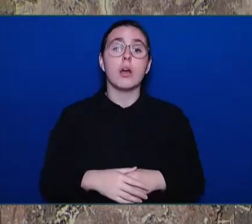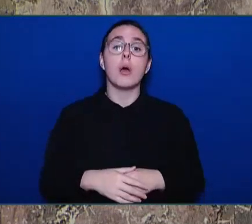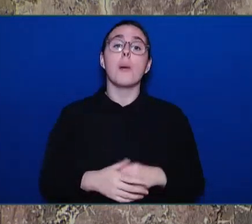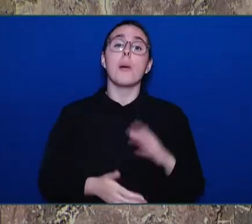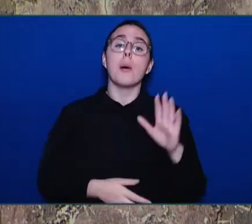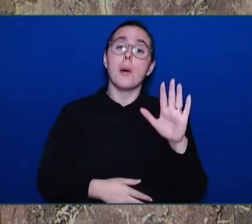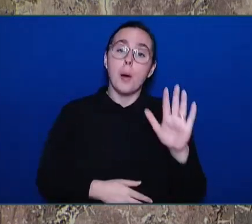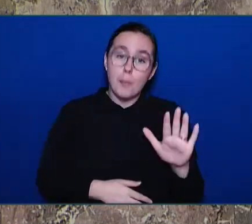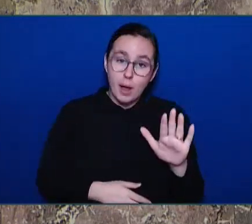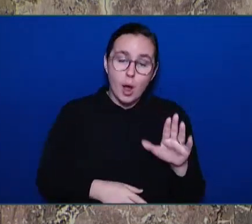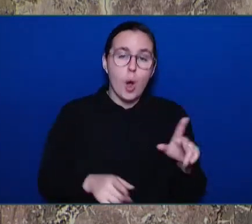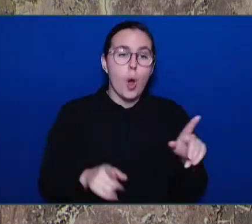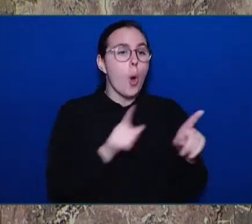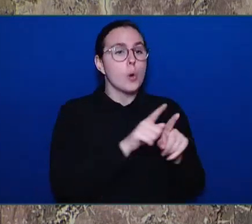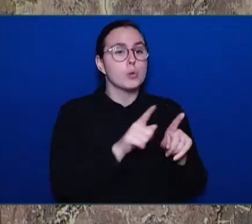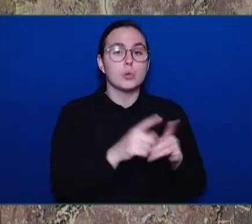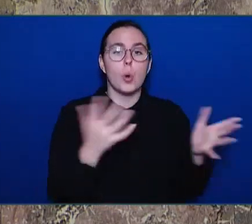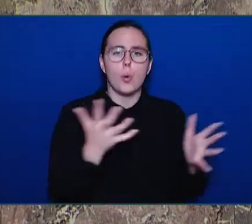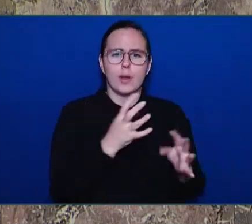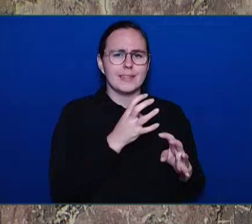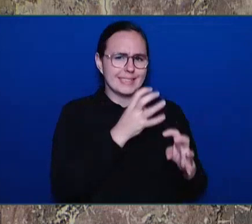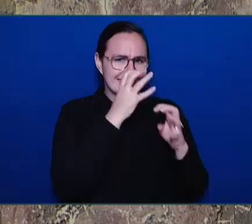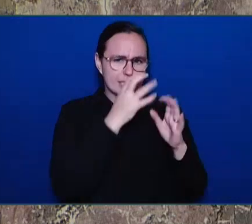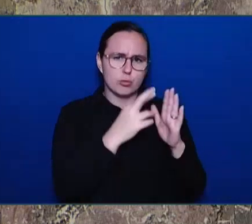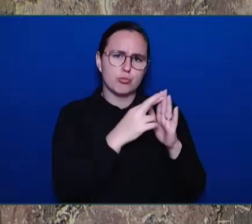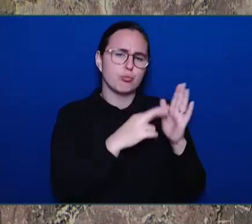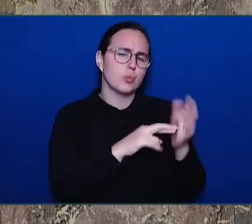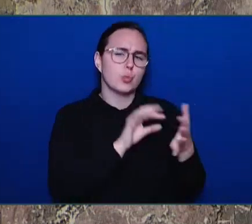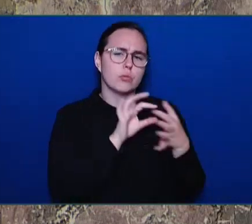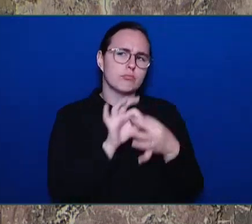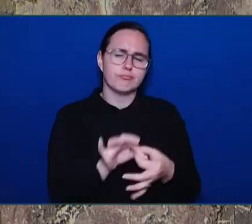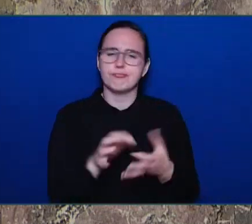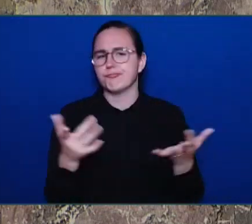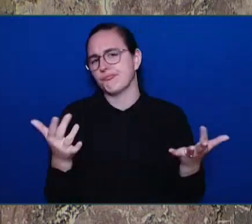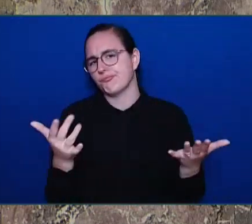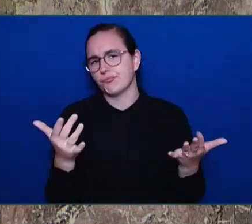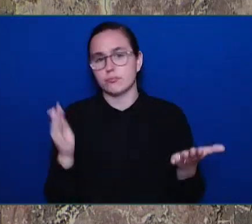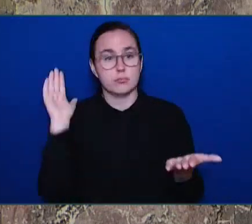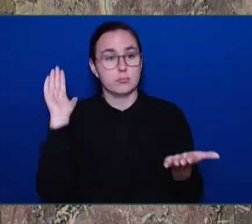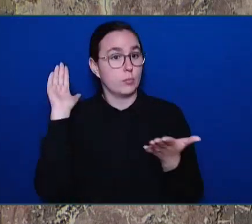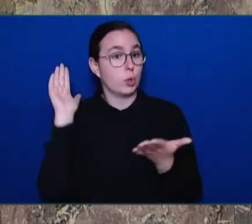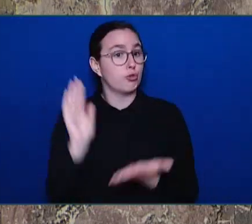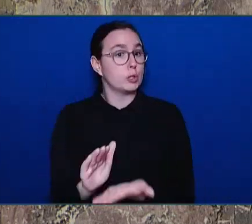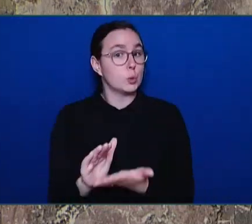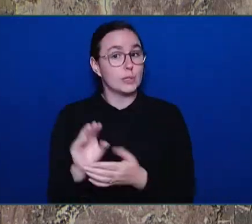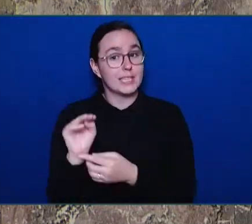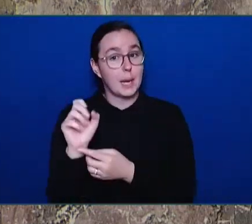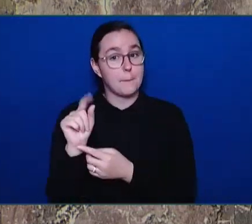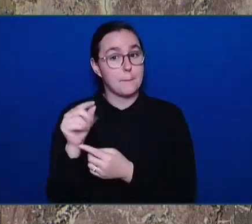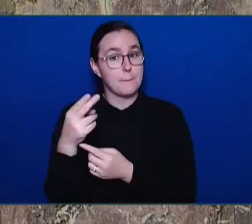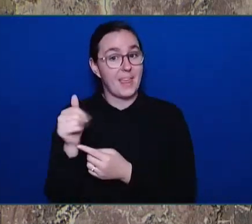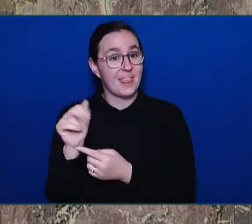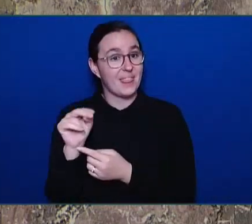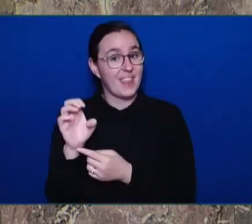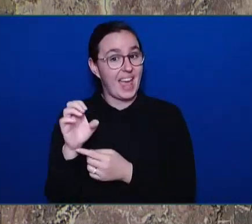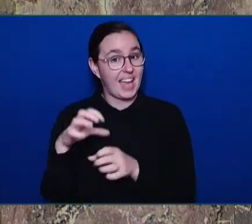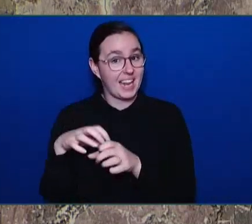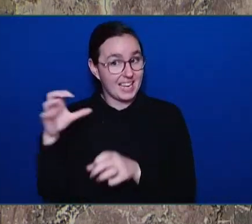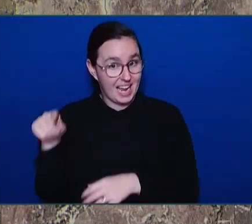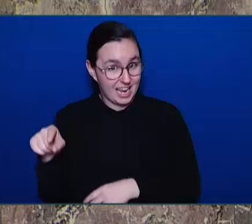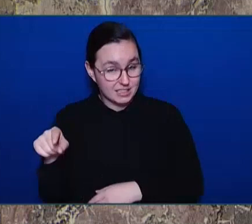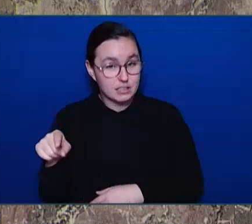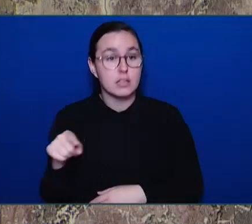the natural gas industry and all industry by significant amounts by 2030 and near zero by